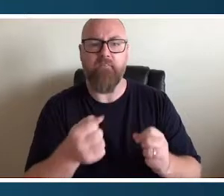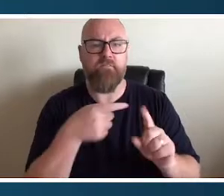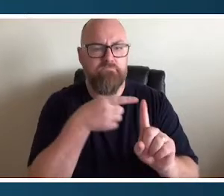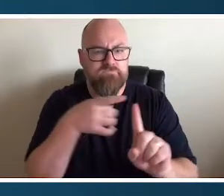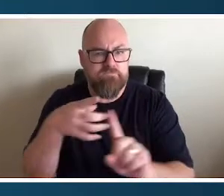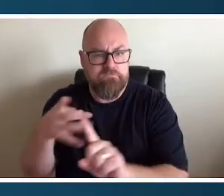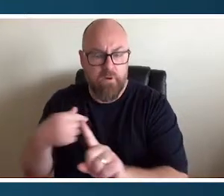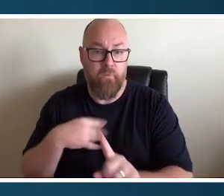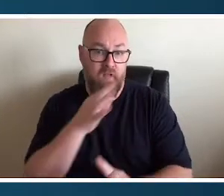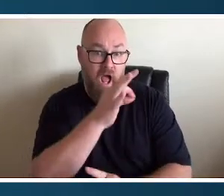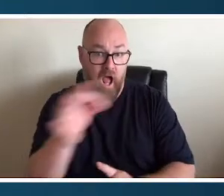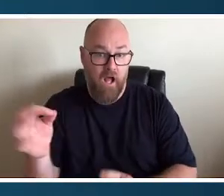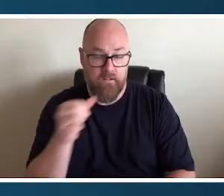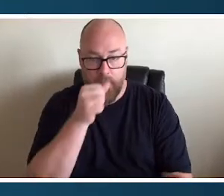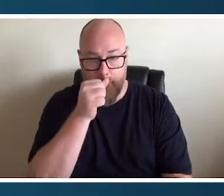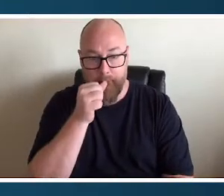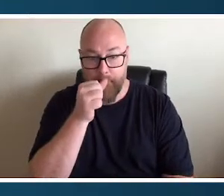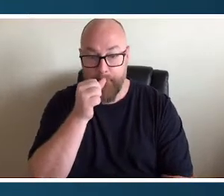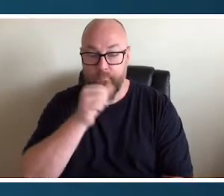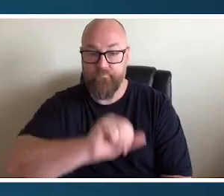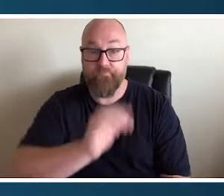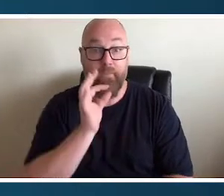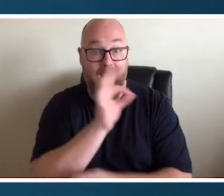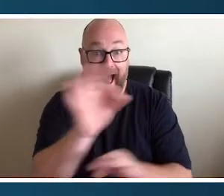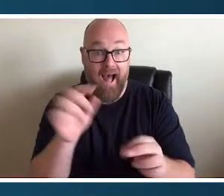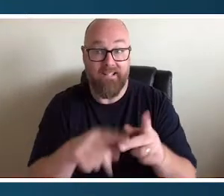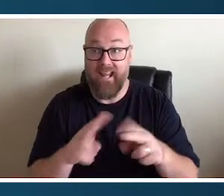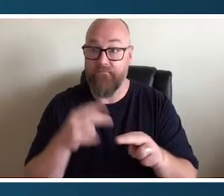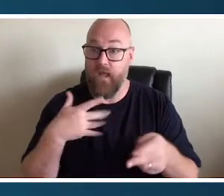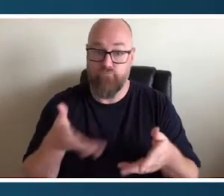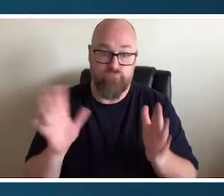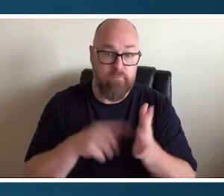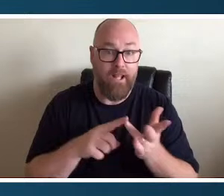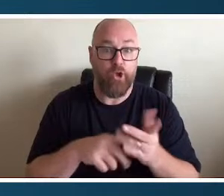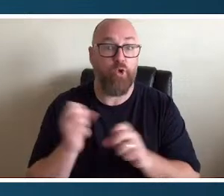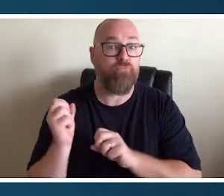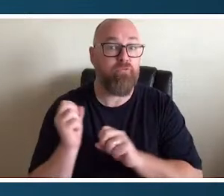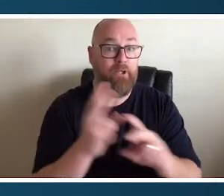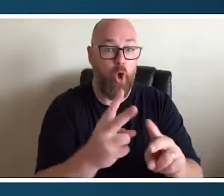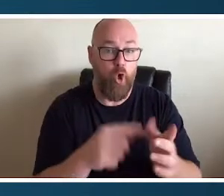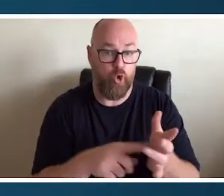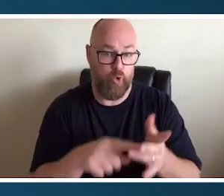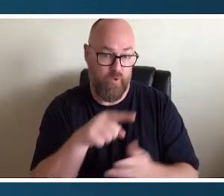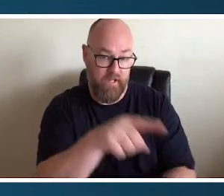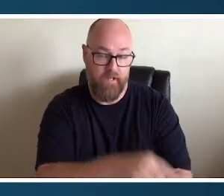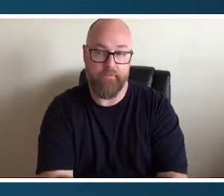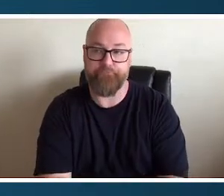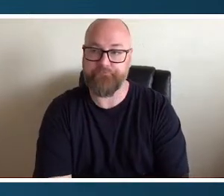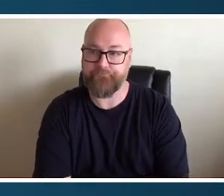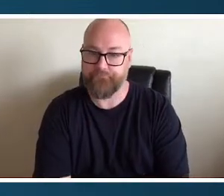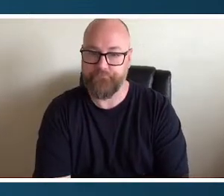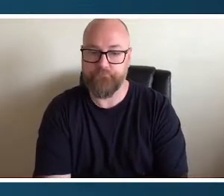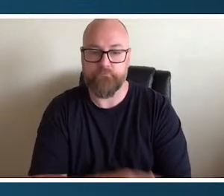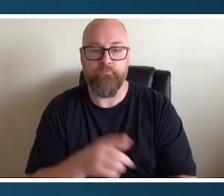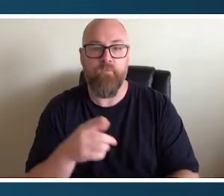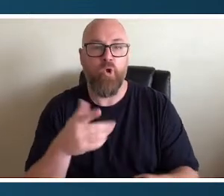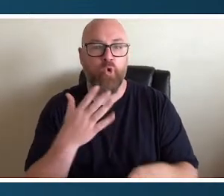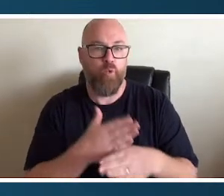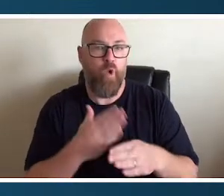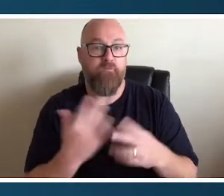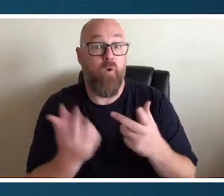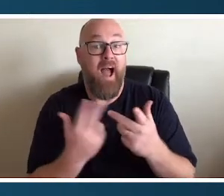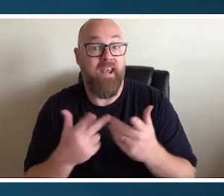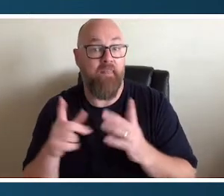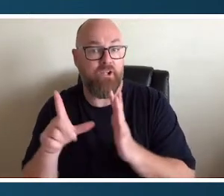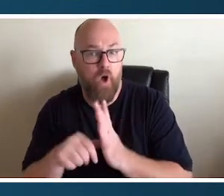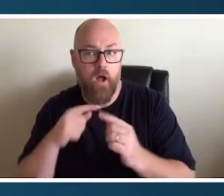ask workers whether they want to return after their current work placement, whether they want to return to work for another time or a few more